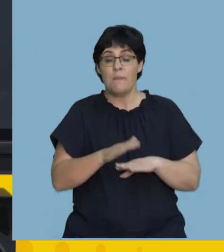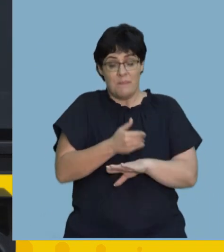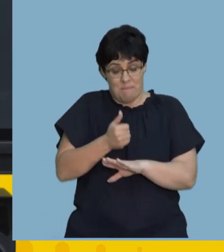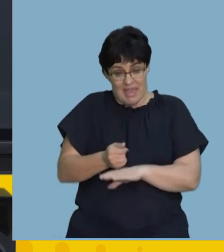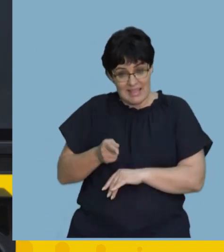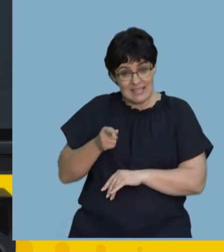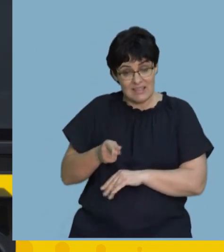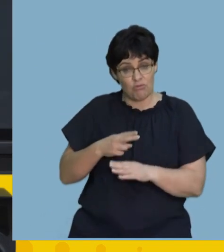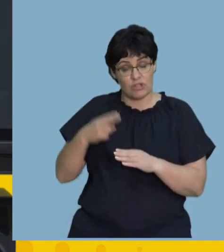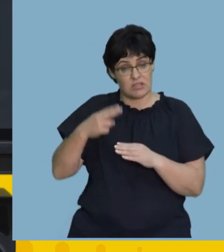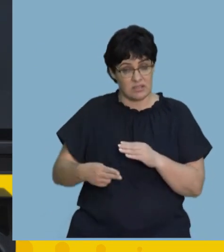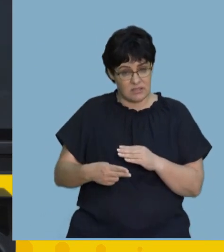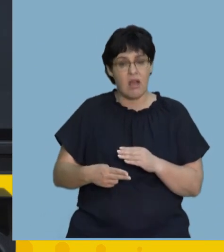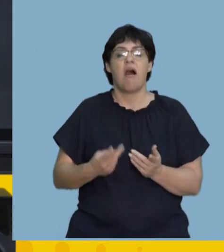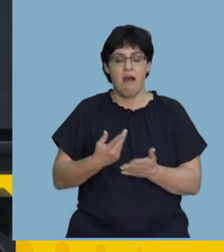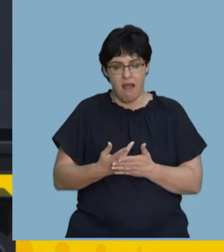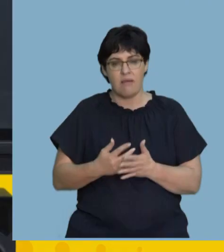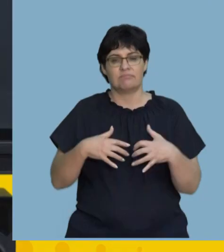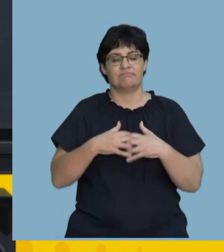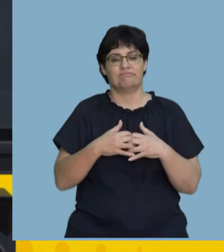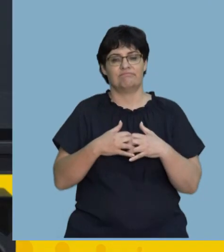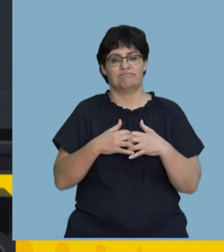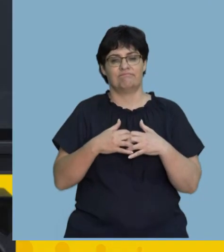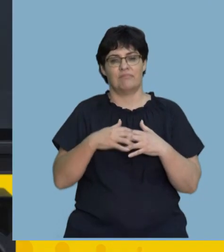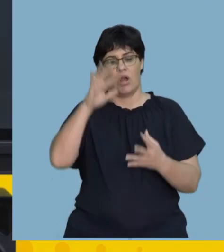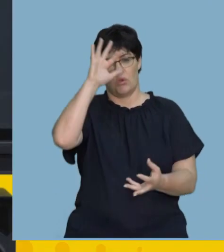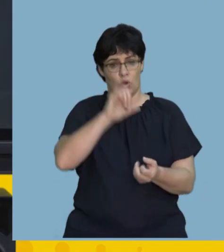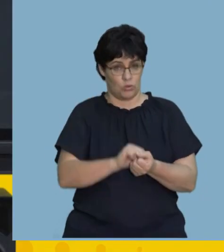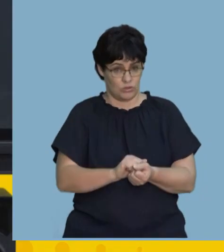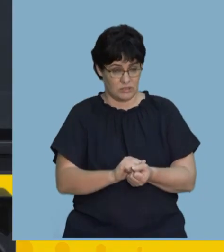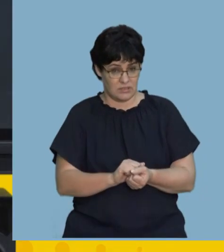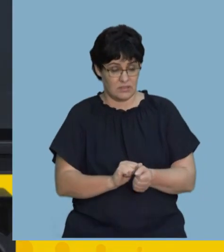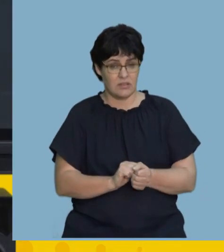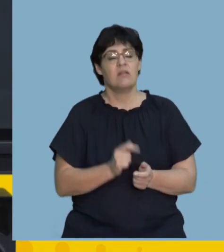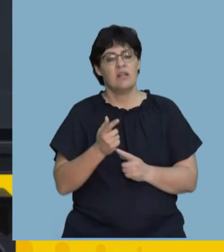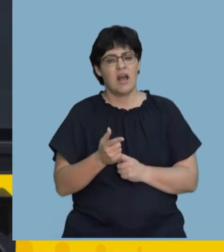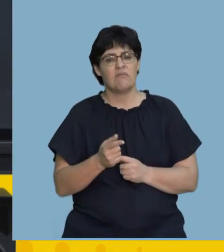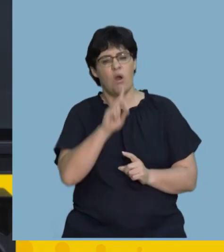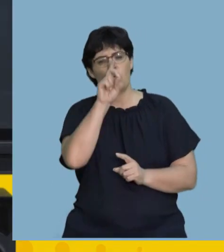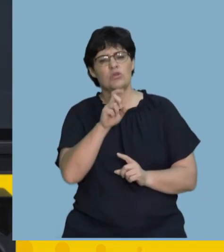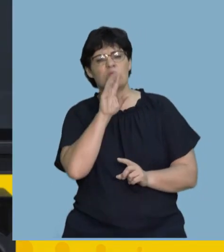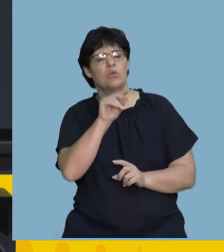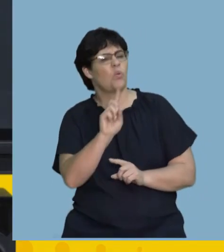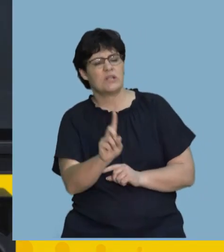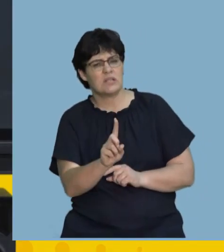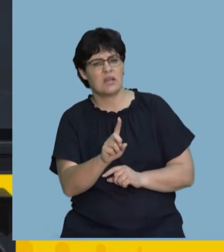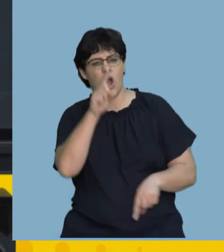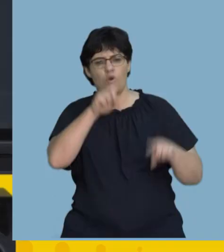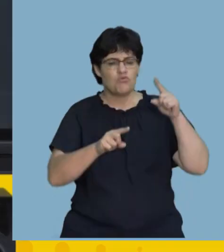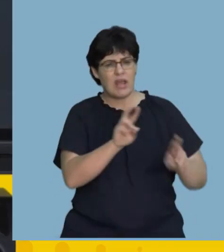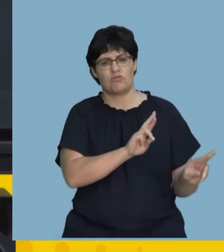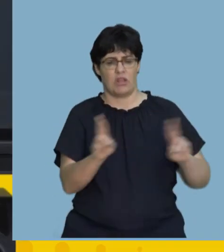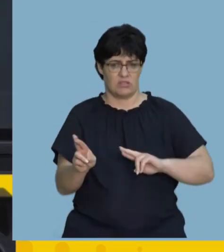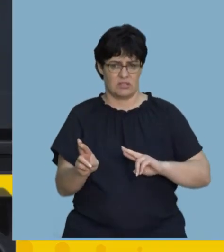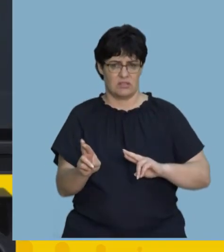results, we are able to draw conclusions, like in this case, this question obviously talks about, rate of reaction in one way